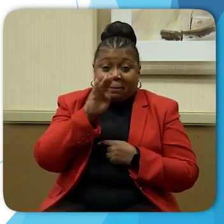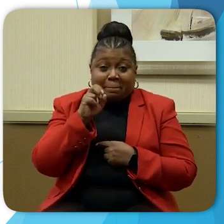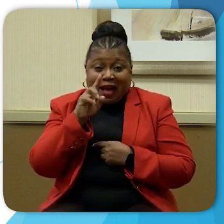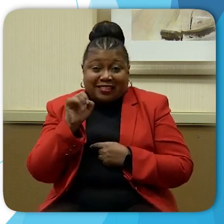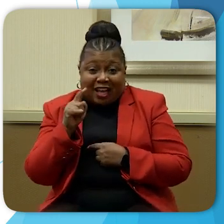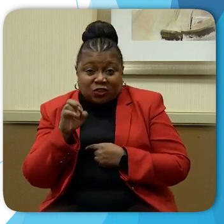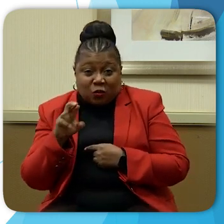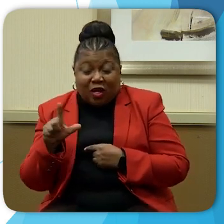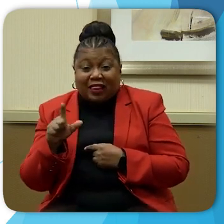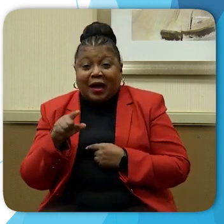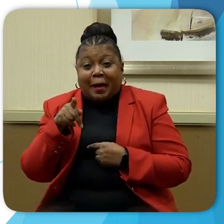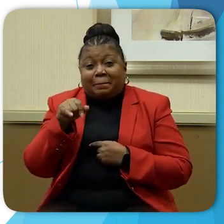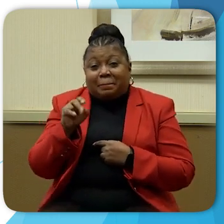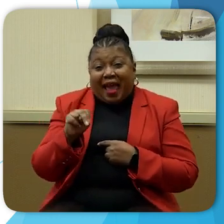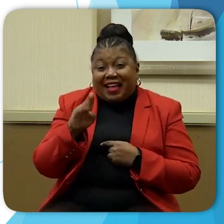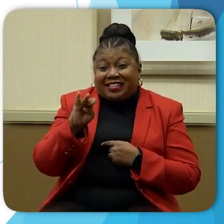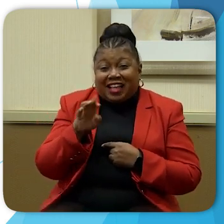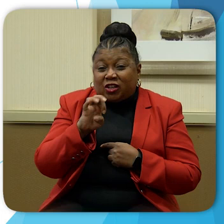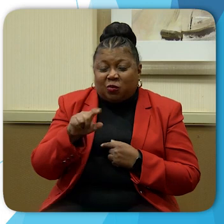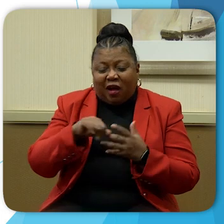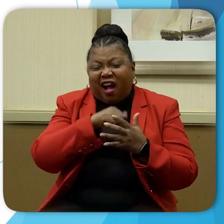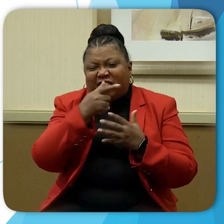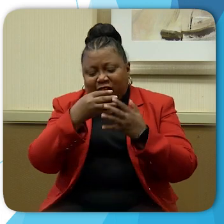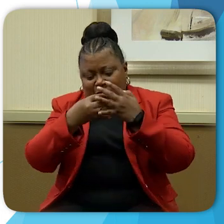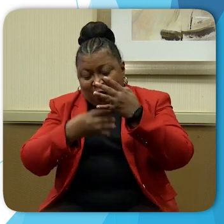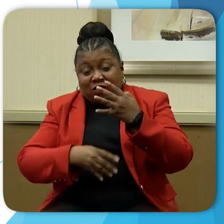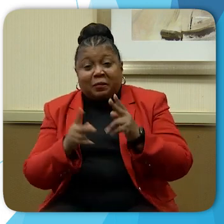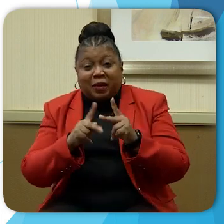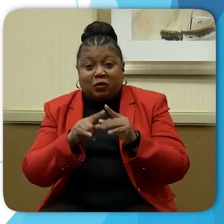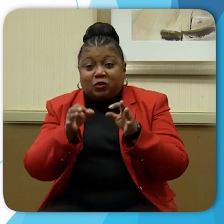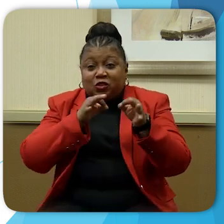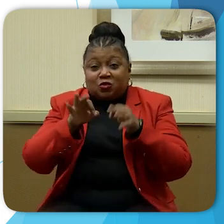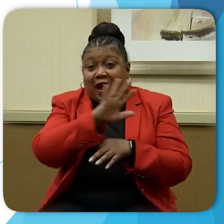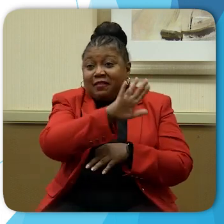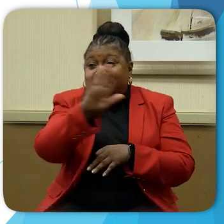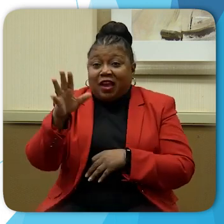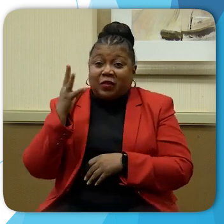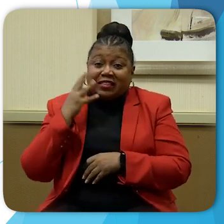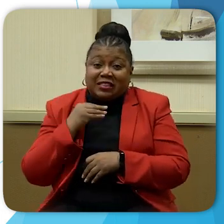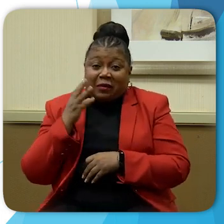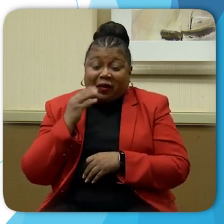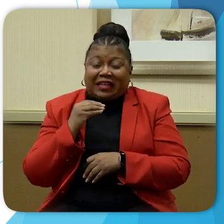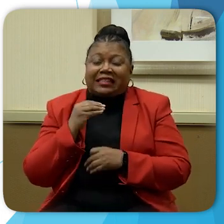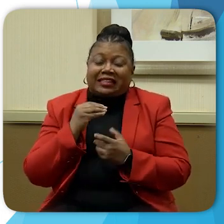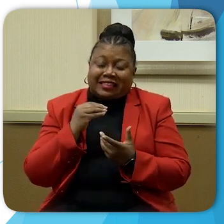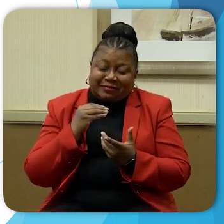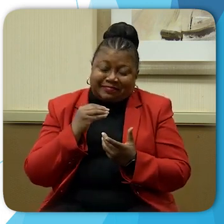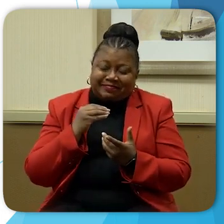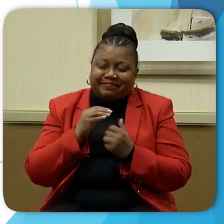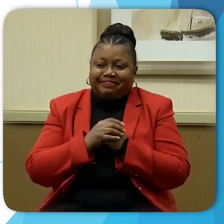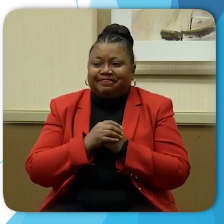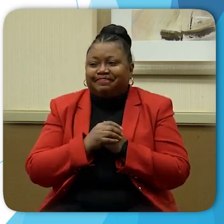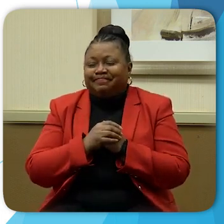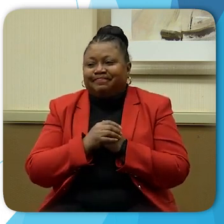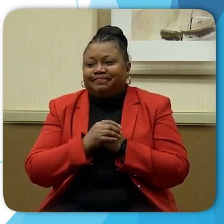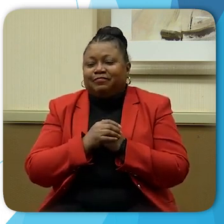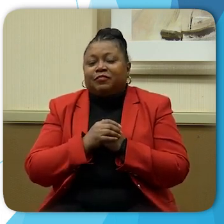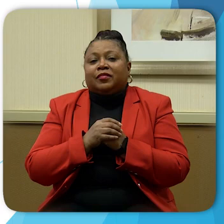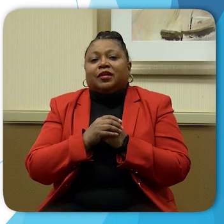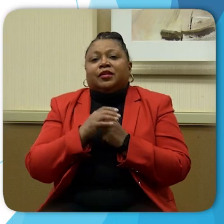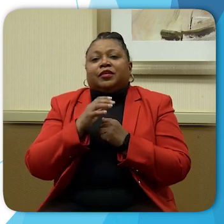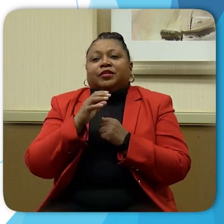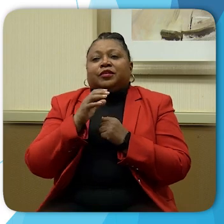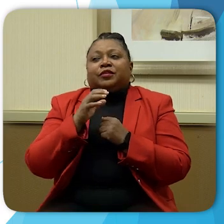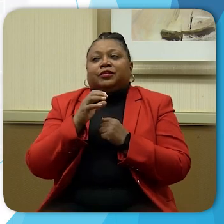bisexual, pansexual, any of the other words that people use to describe their experience. All right. So